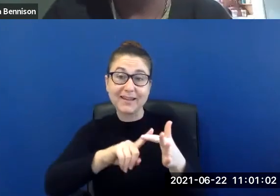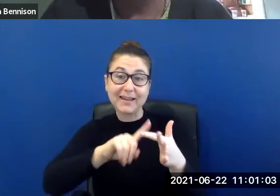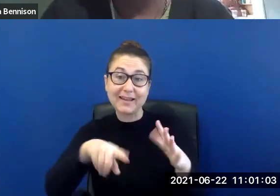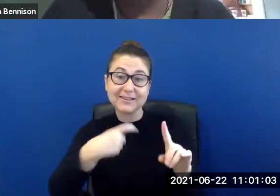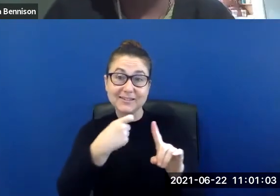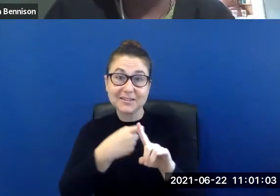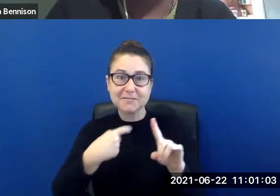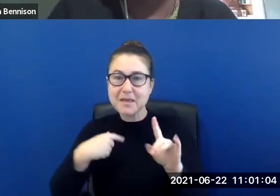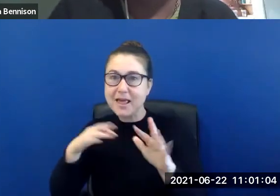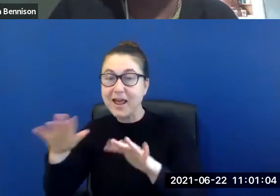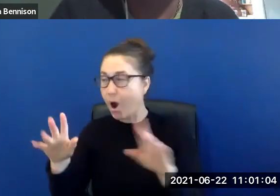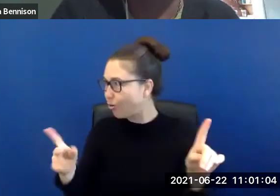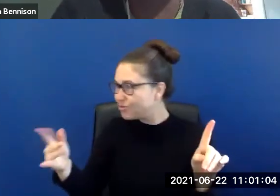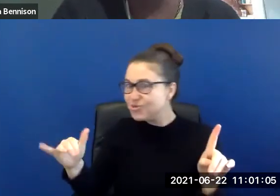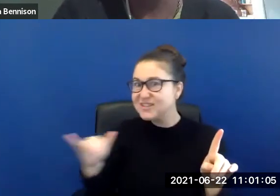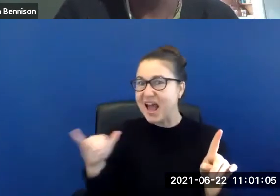And